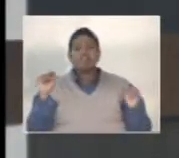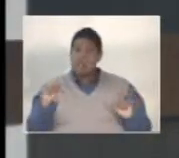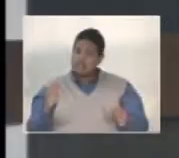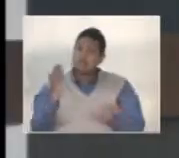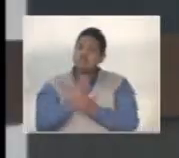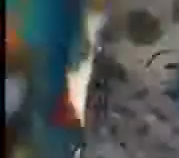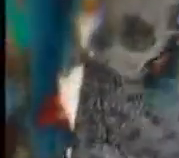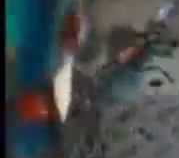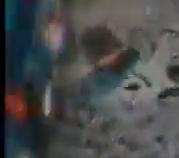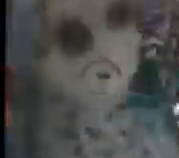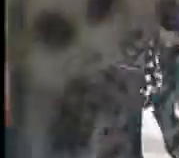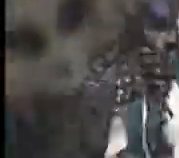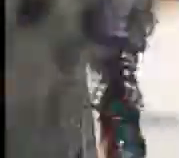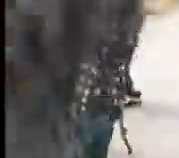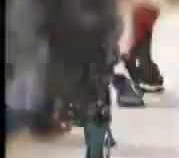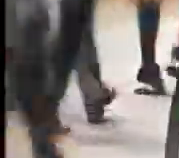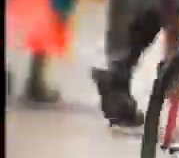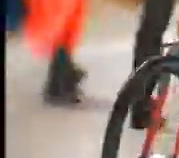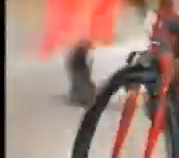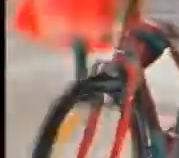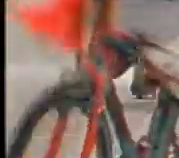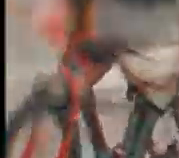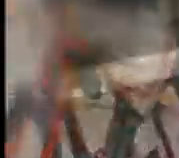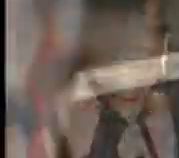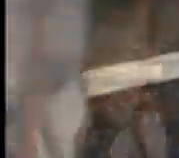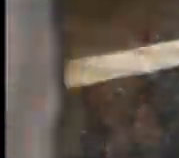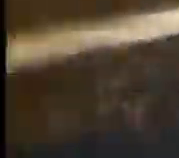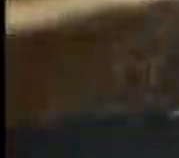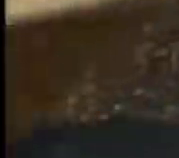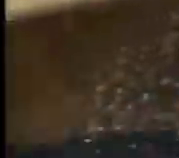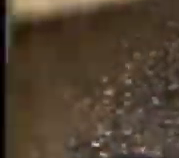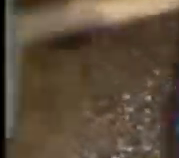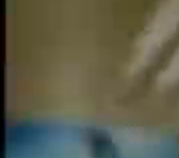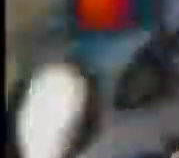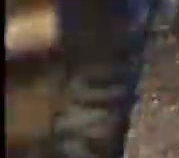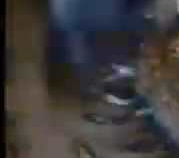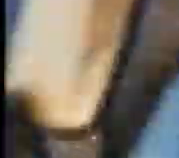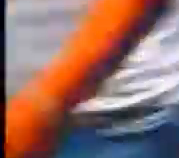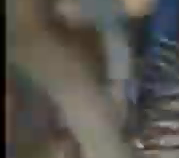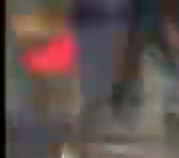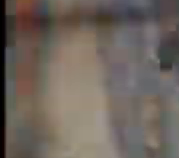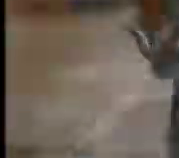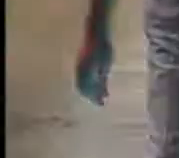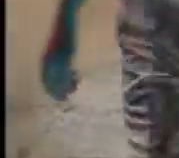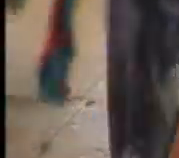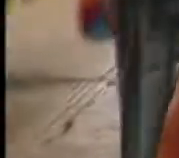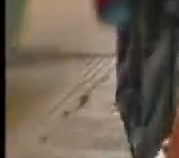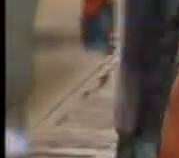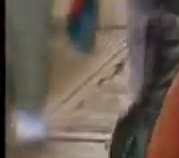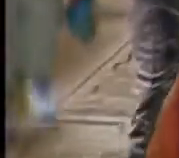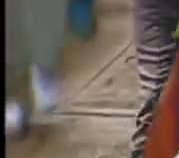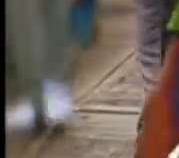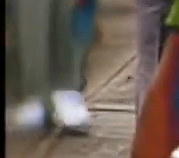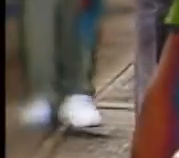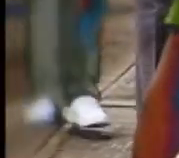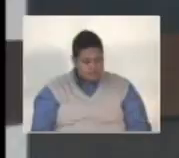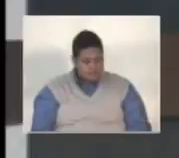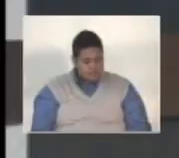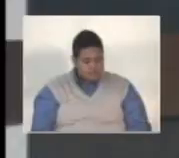preventable. They are, for the most part, driven by widespread exposure to 4 common behavioral